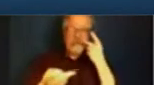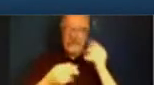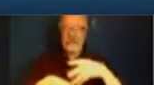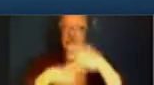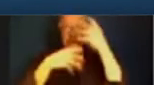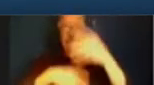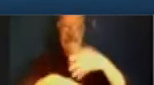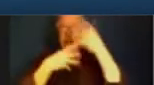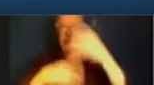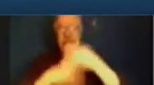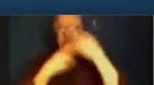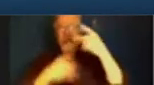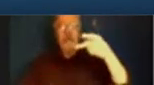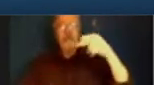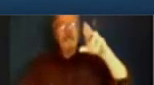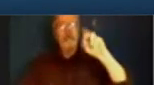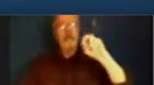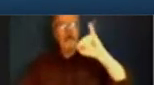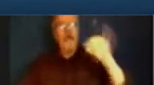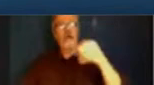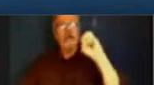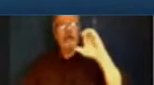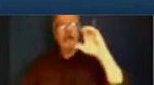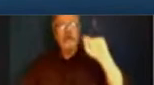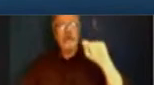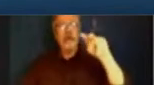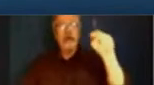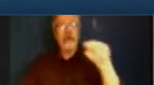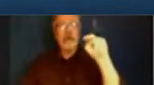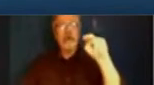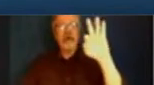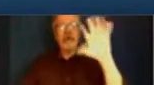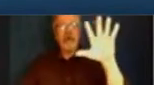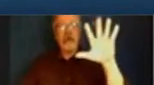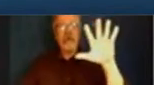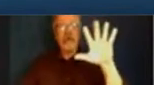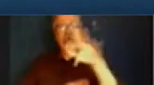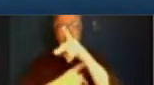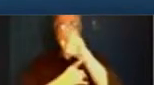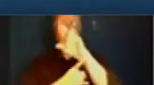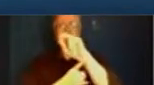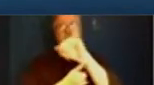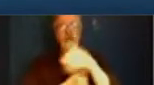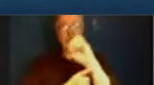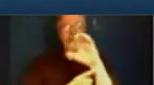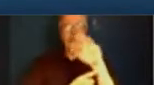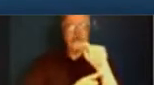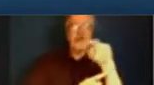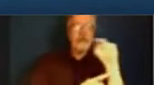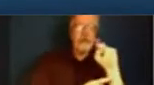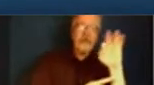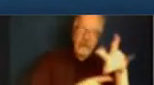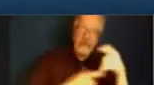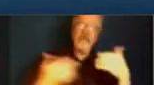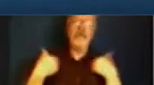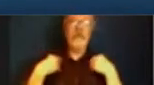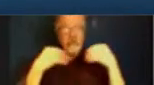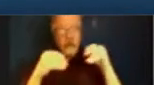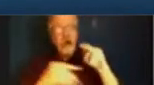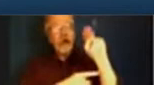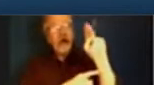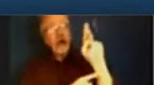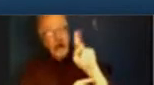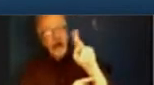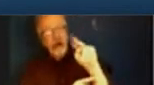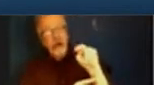then you know, online vendors like Amazon and others that sell KN95, KF94 masks, as